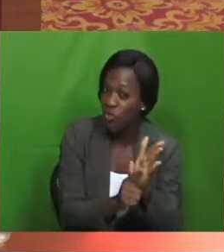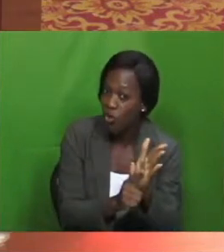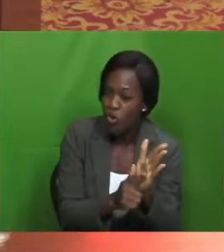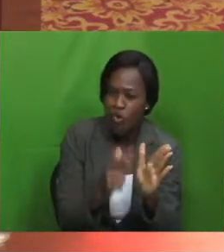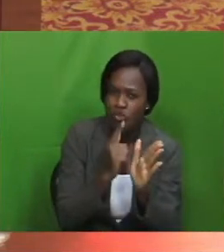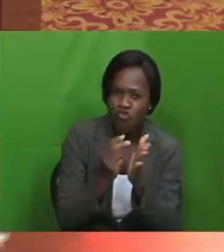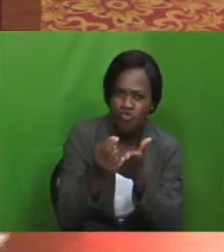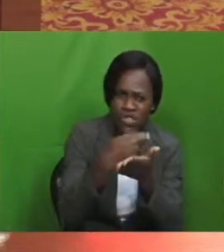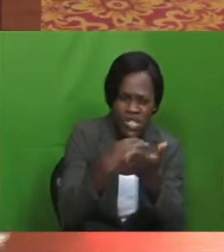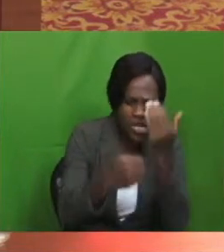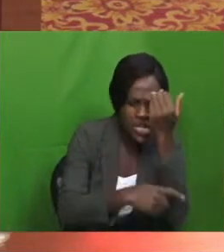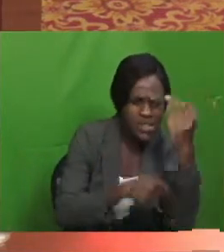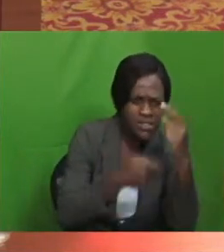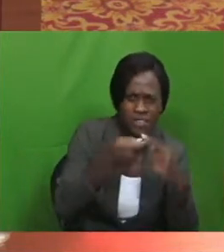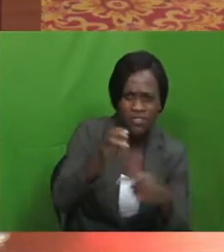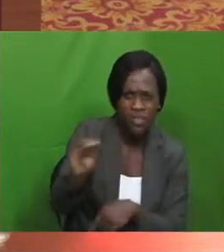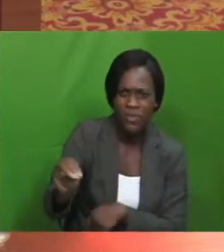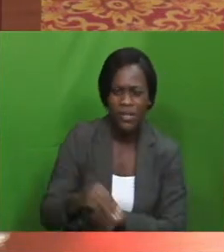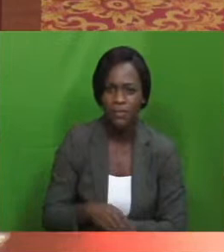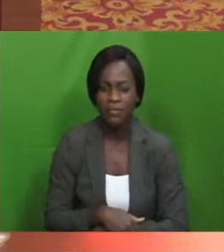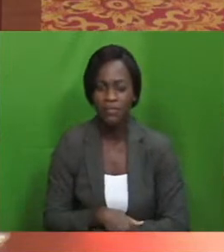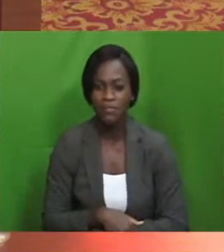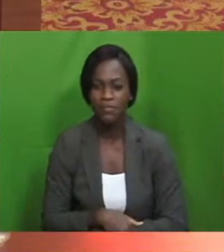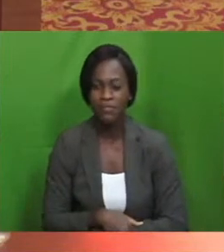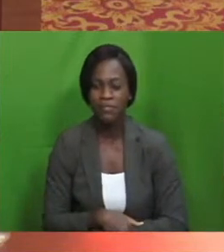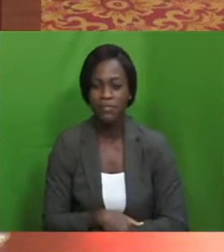to pilfer them.